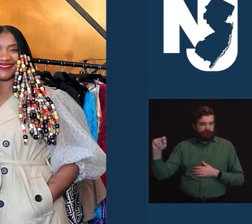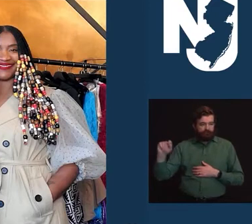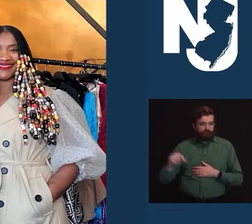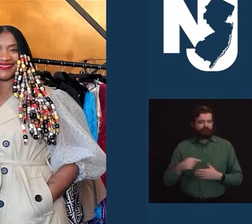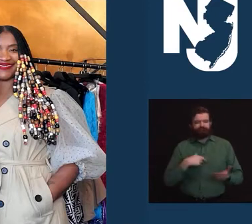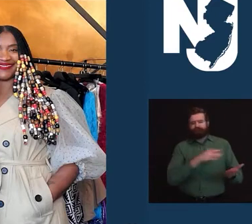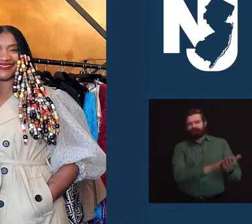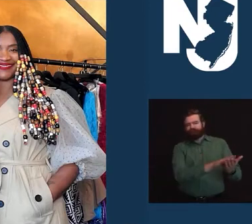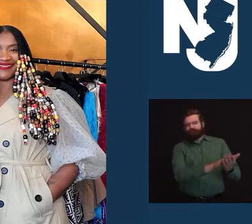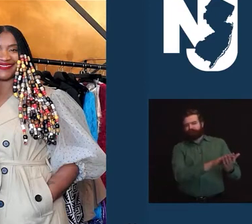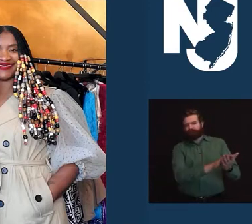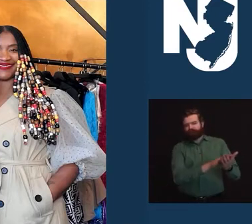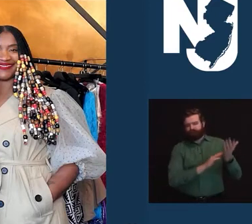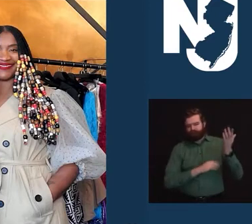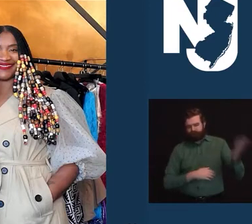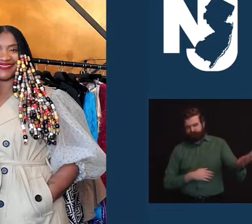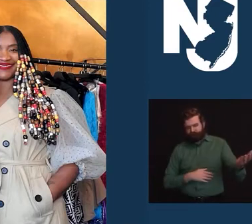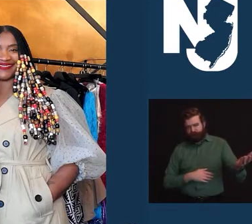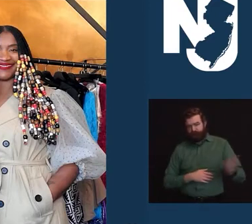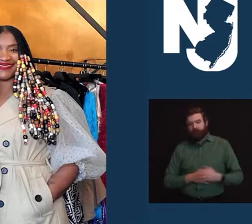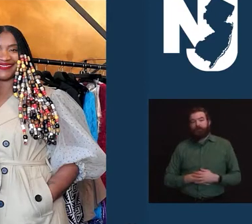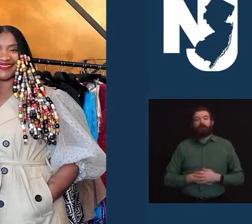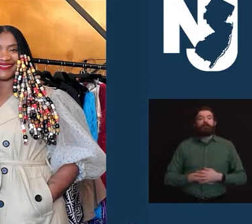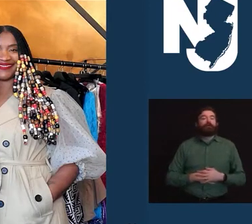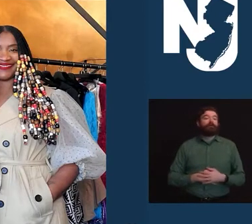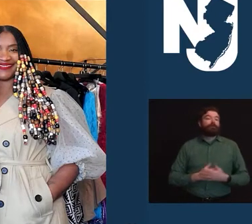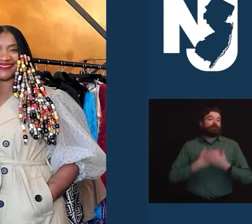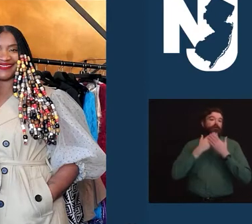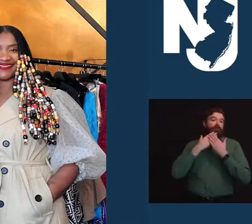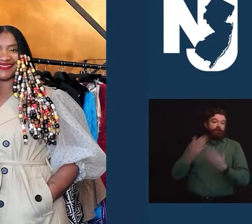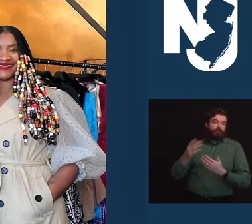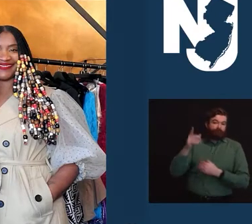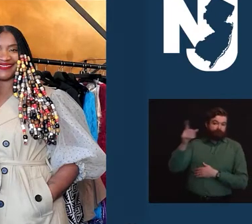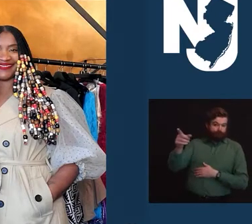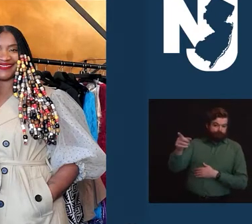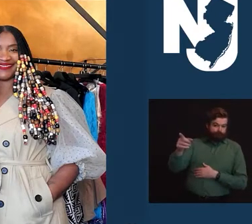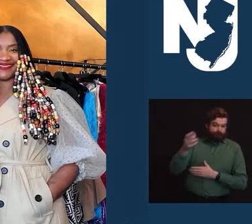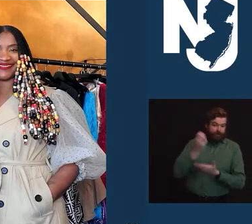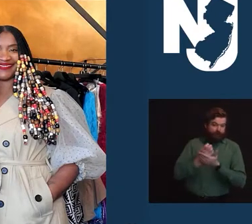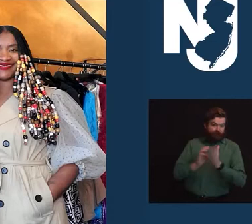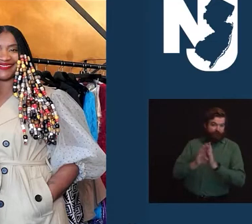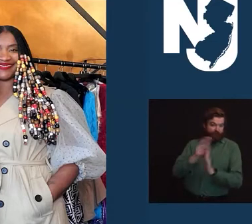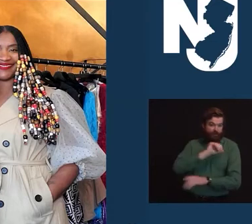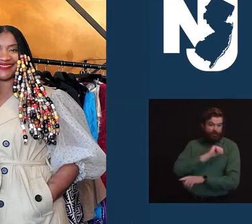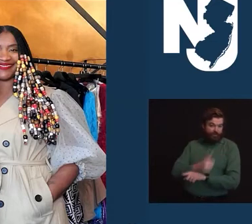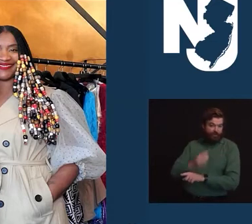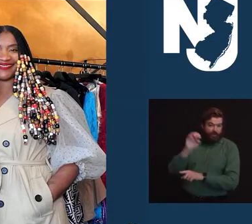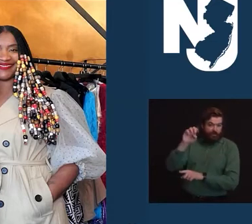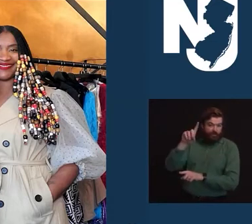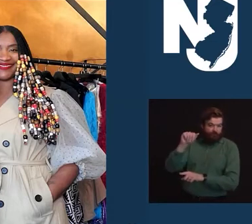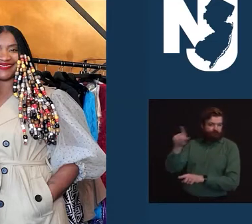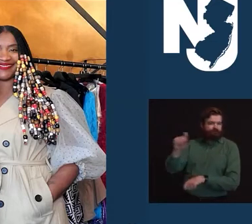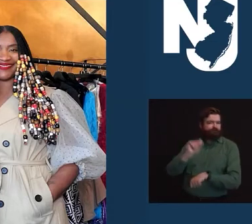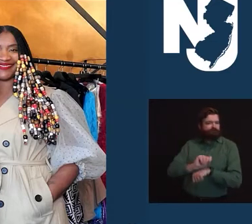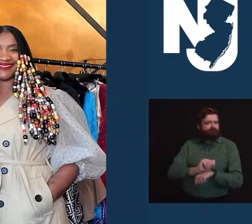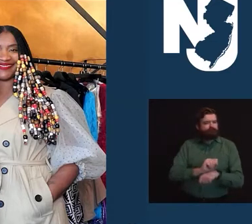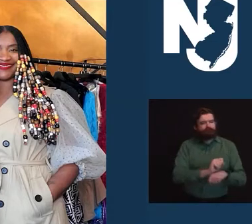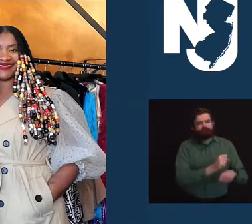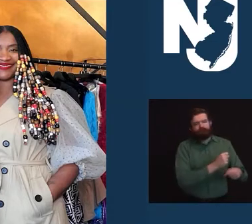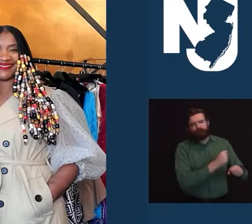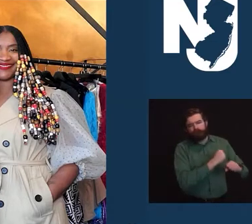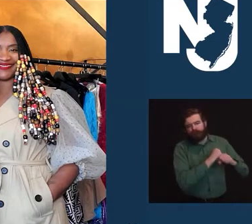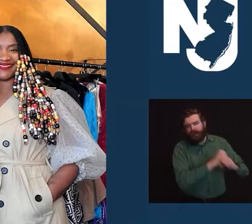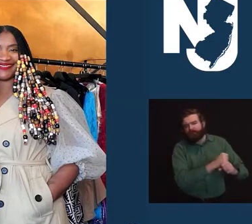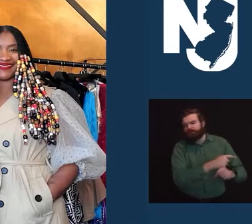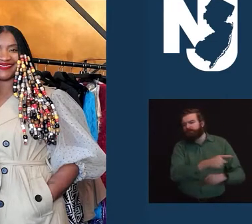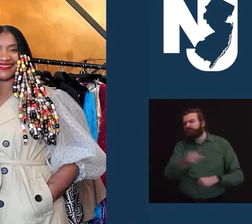Redevelopment Authority and its great staff, led by its rockin' president and CEO, Leslie Anderson, for their hard work protecting small businesses in